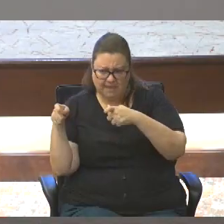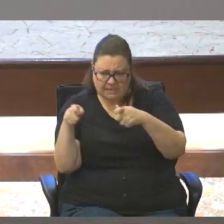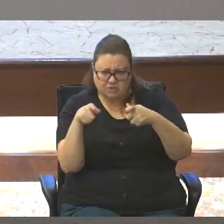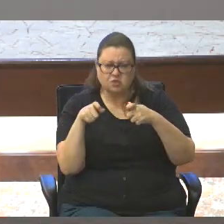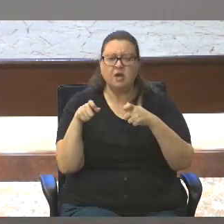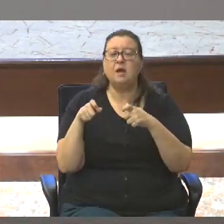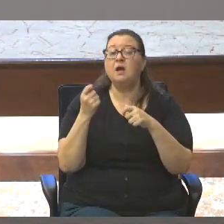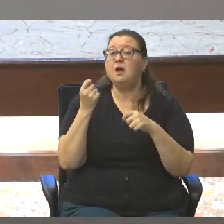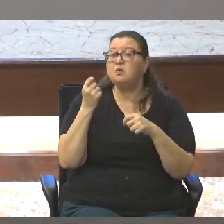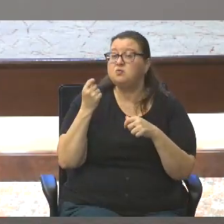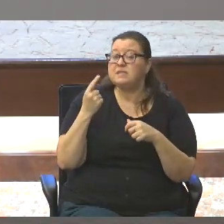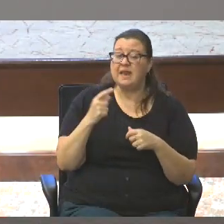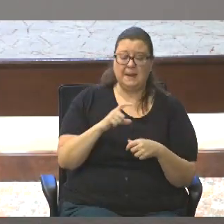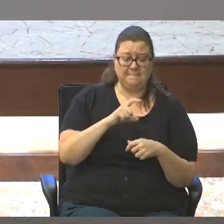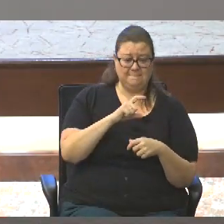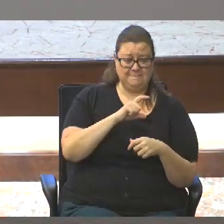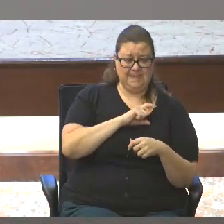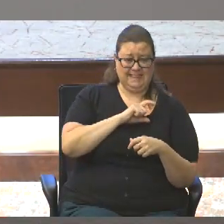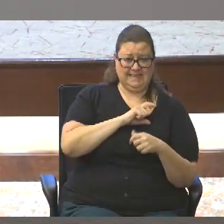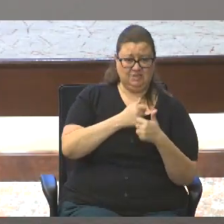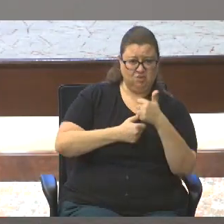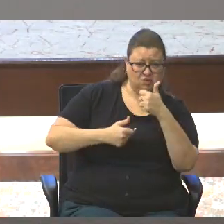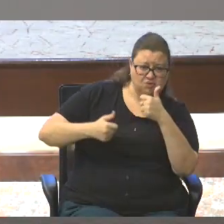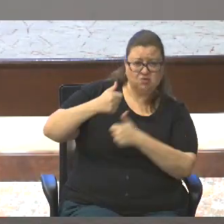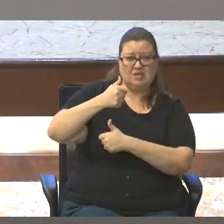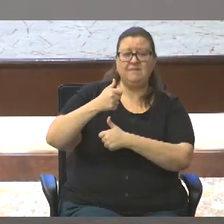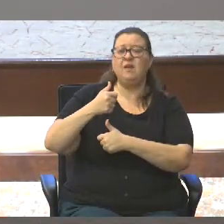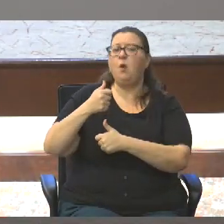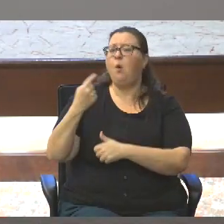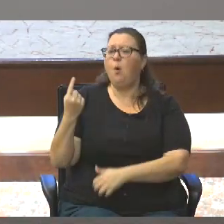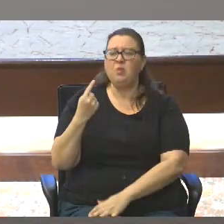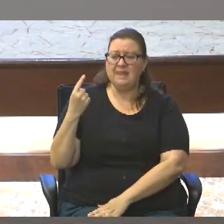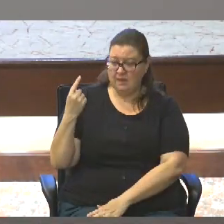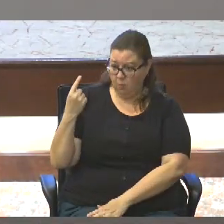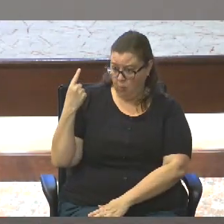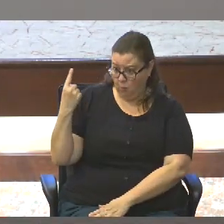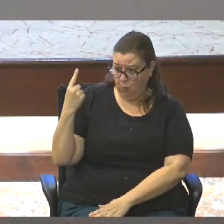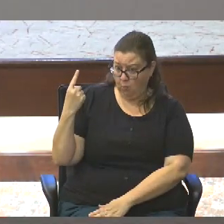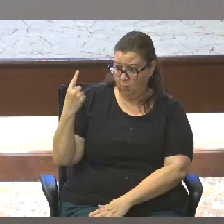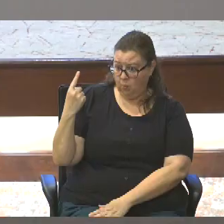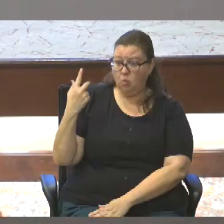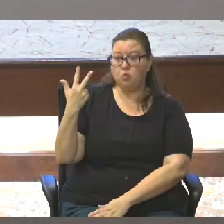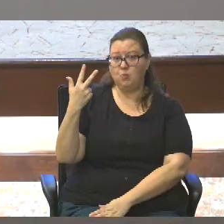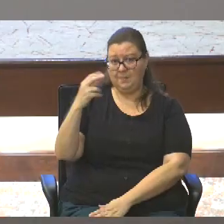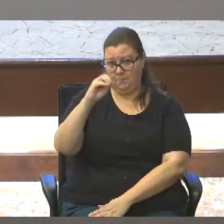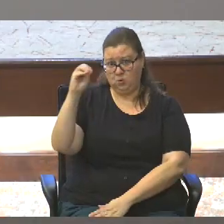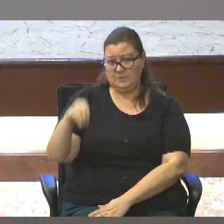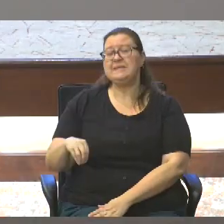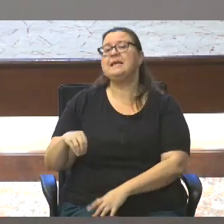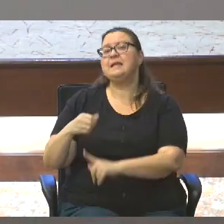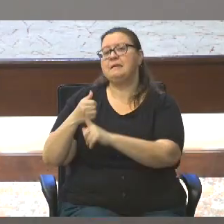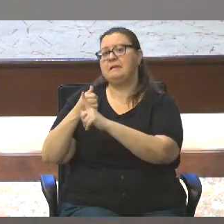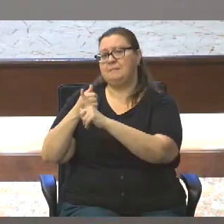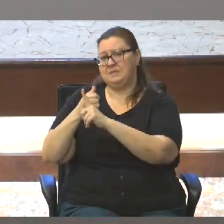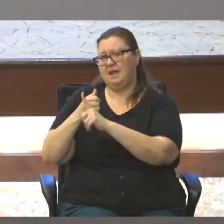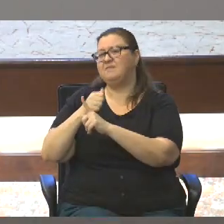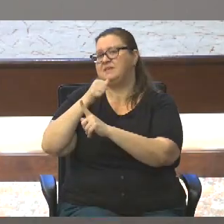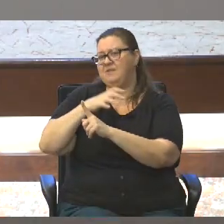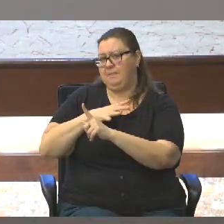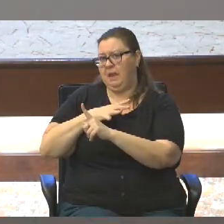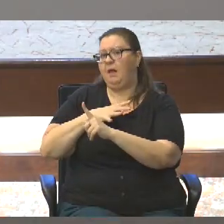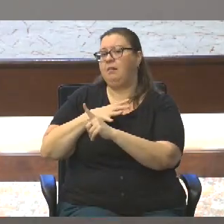about 3% of police chiefs in the country are female. And so there's just some kind of